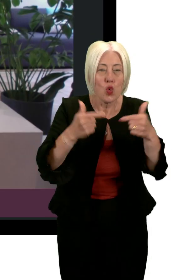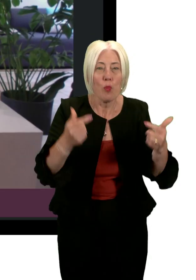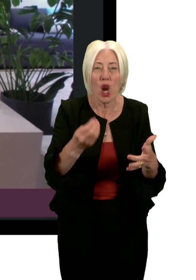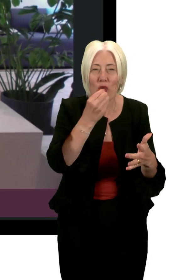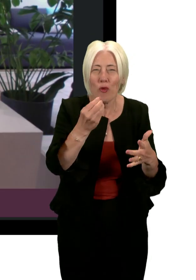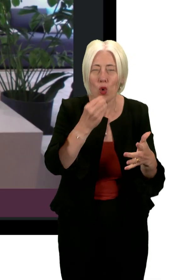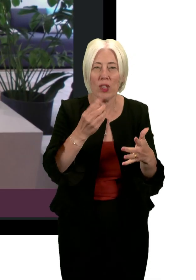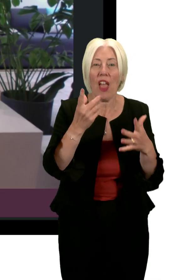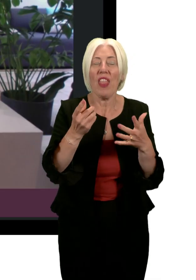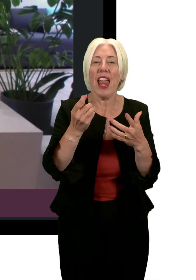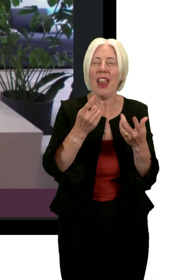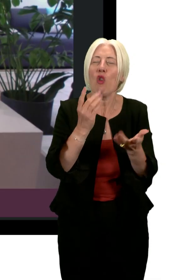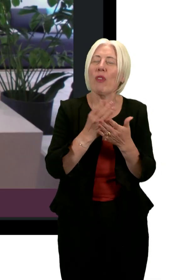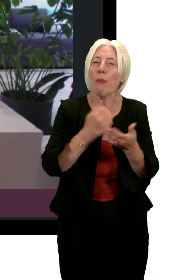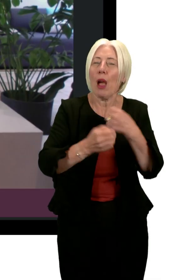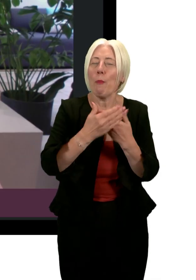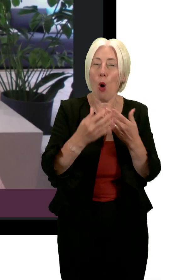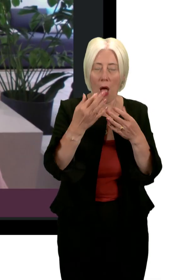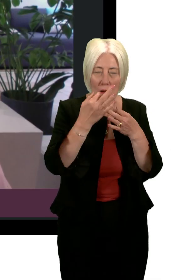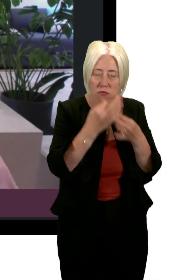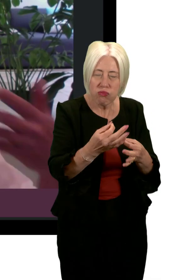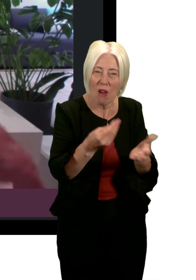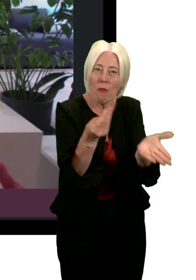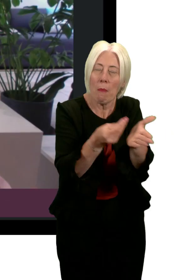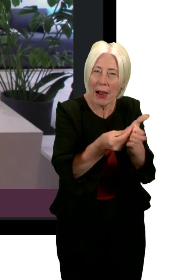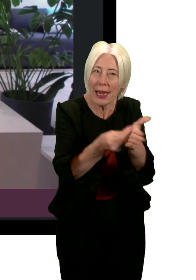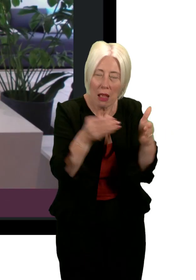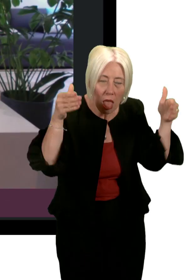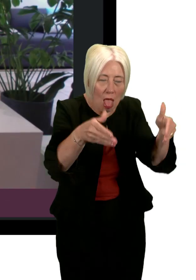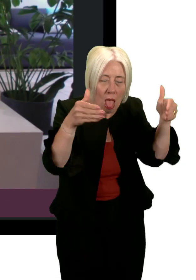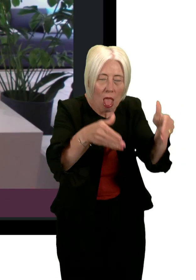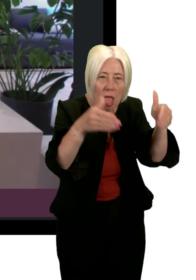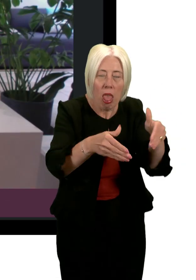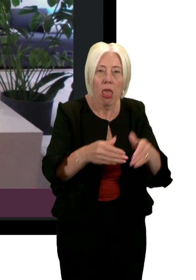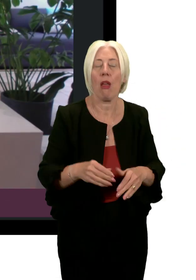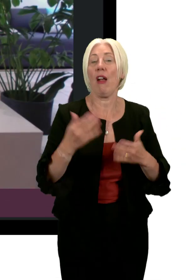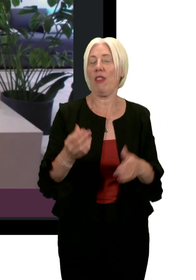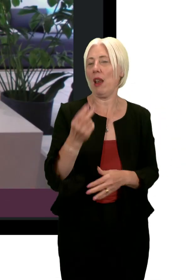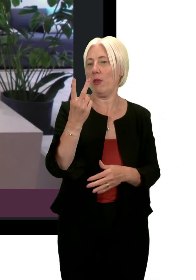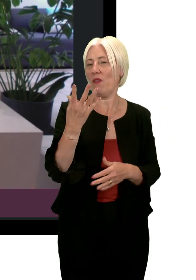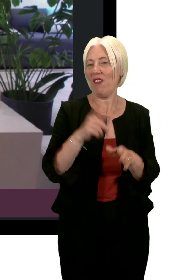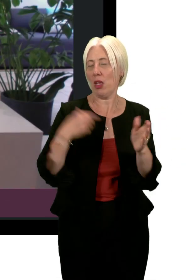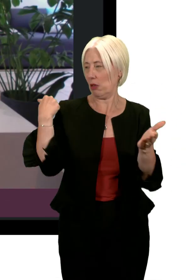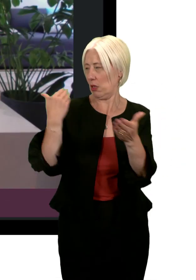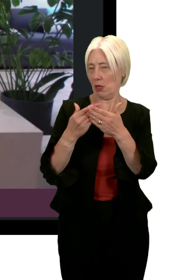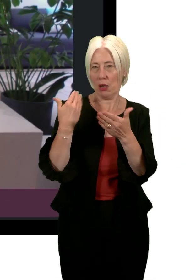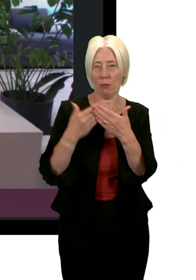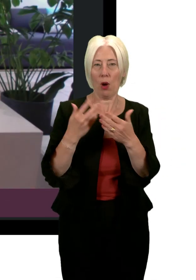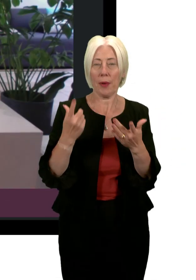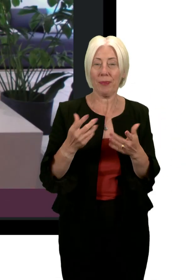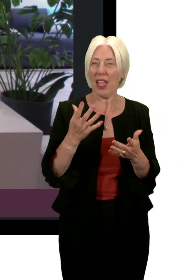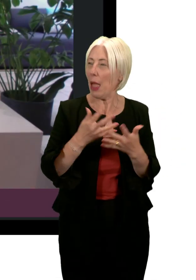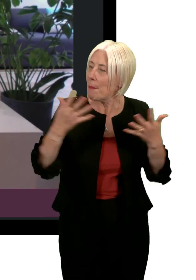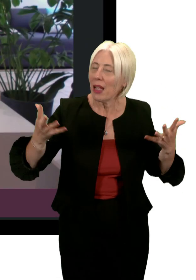became financialized. And especially in the last 25 years of this century, we've had a situation of widespread